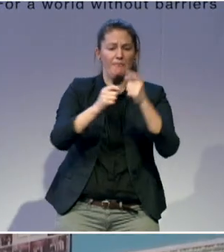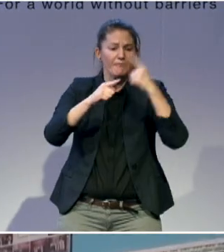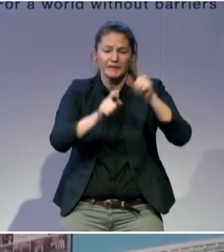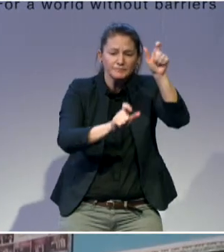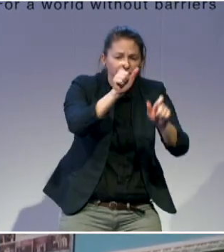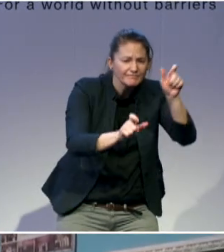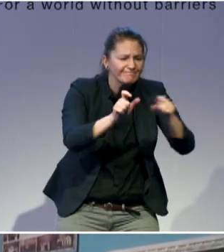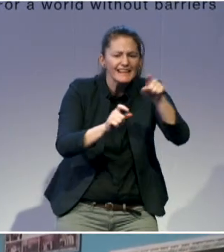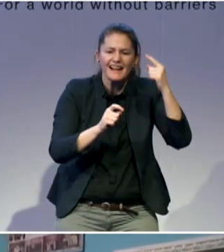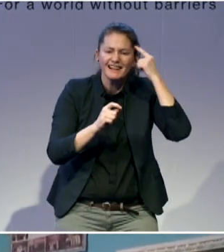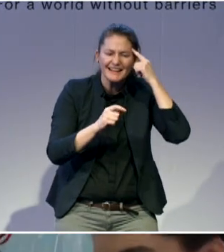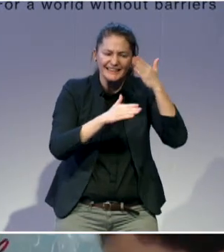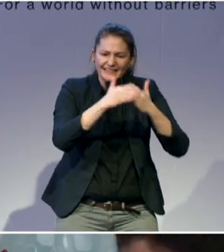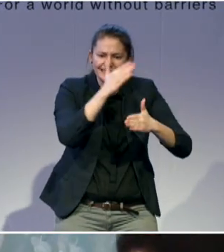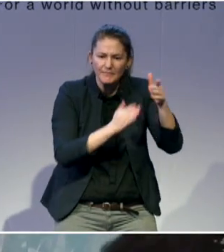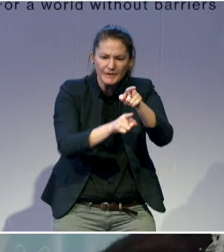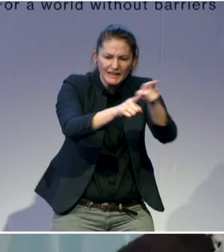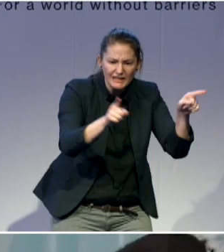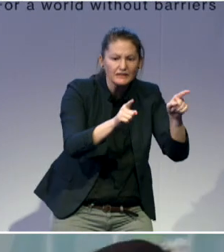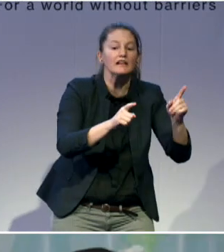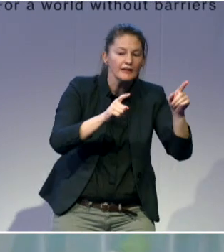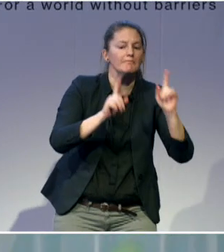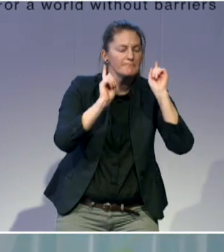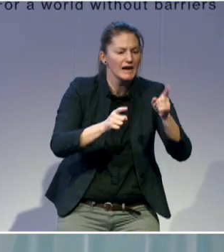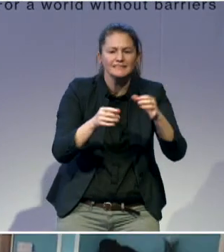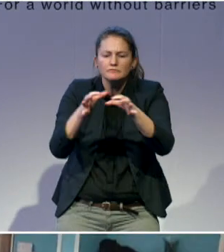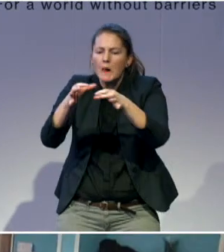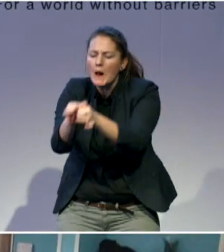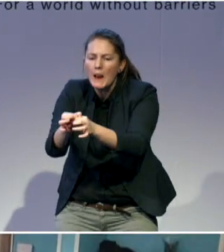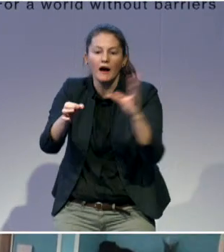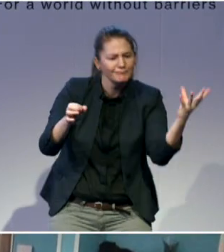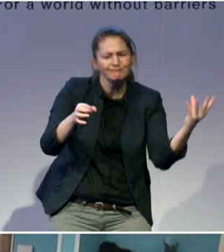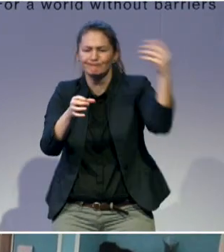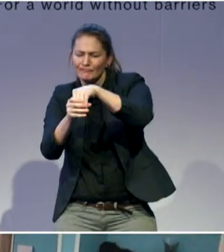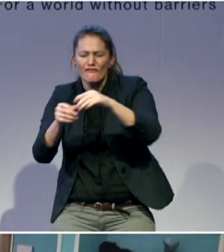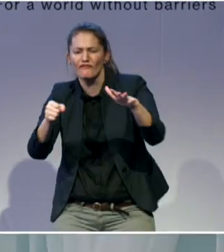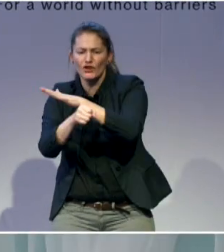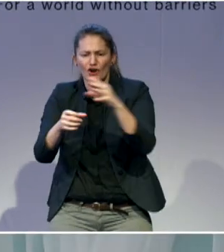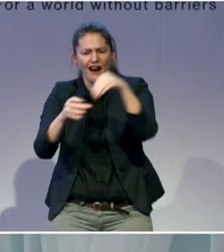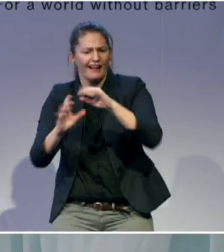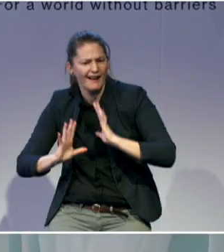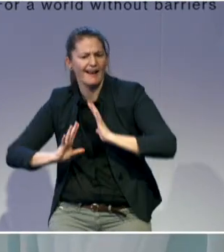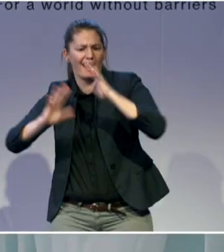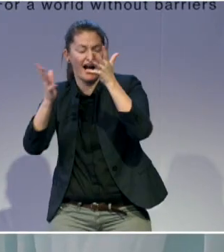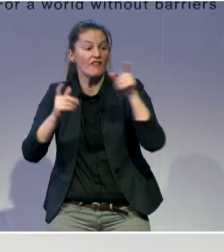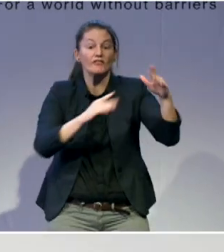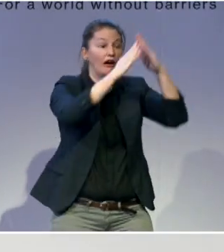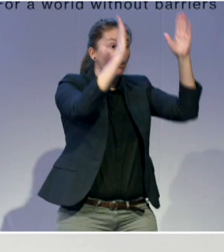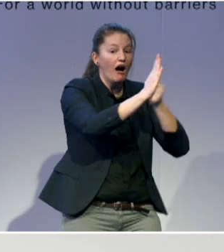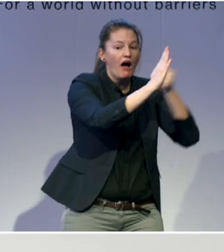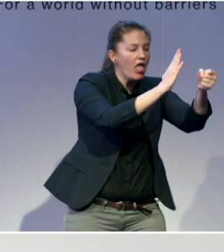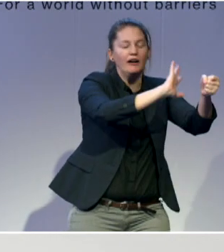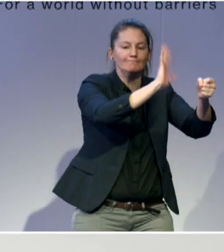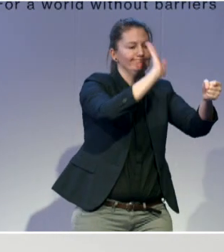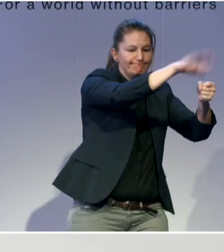community. The initiative transfers children and adults from institutions back to their families or into community-based homes